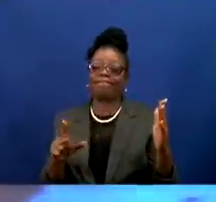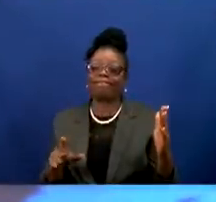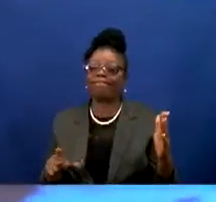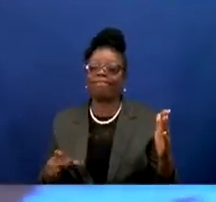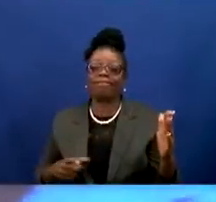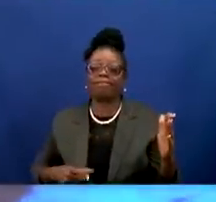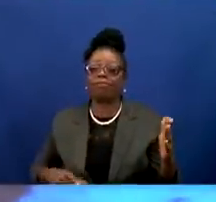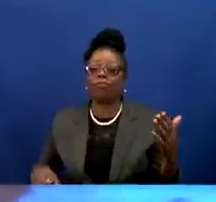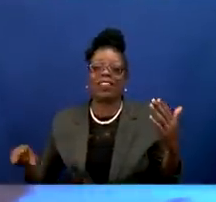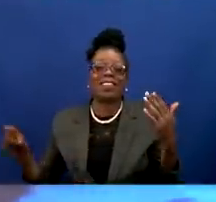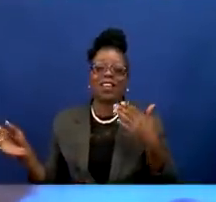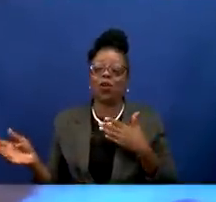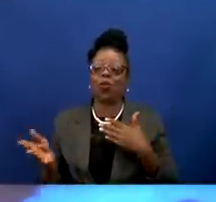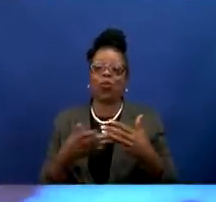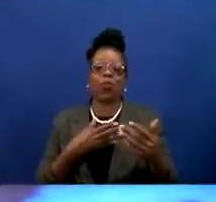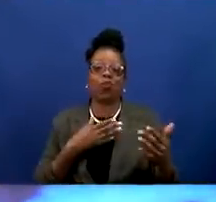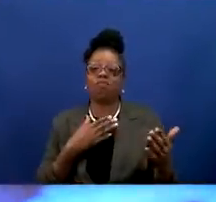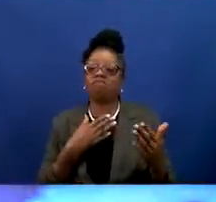Whatever I